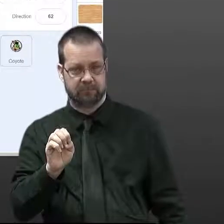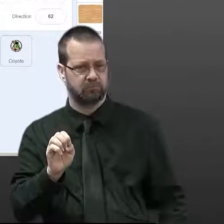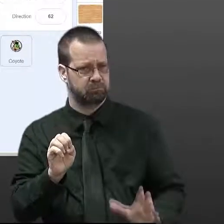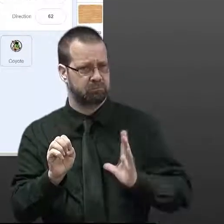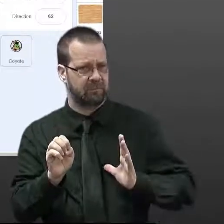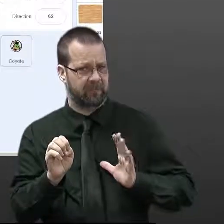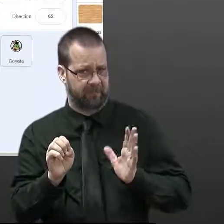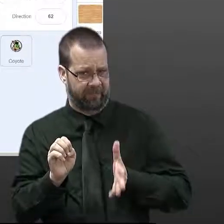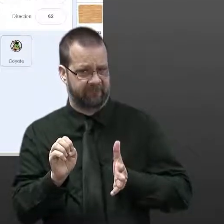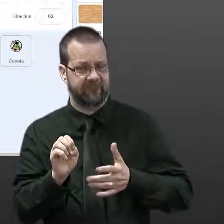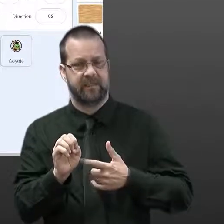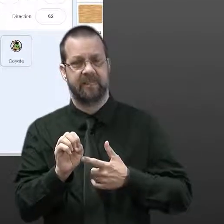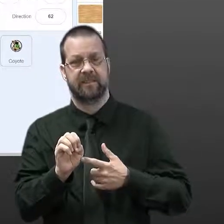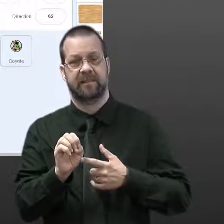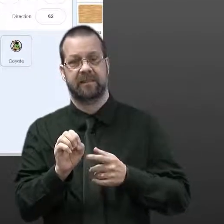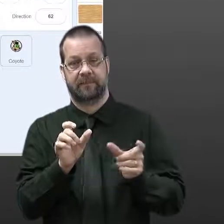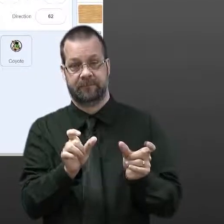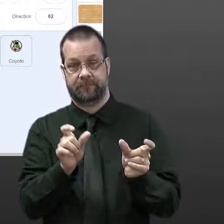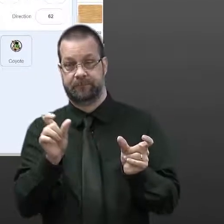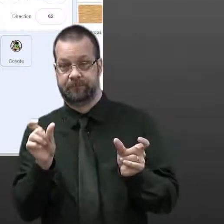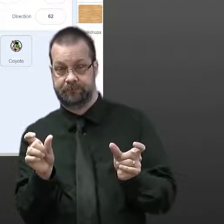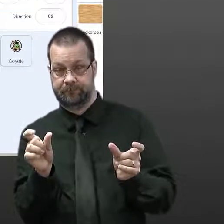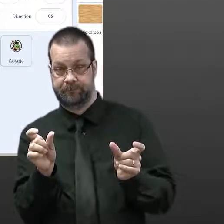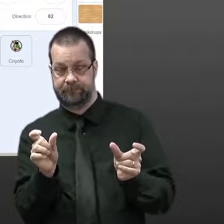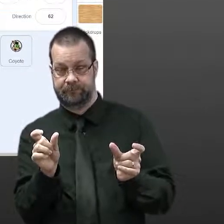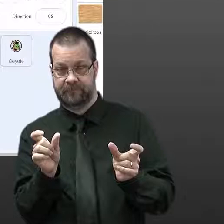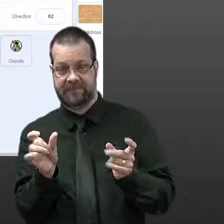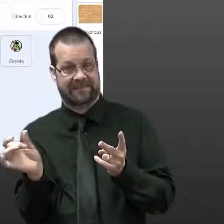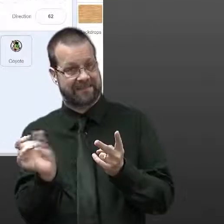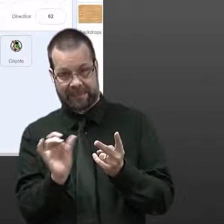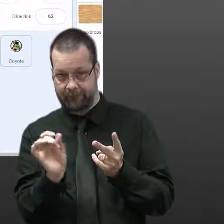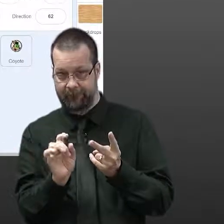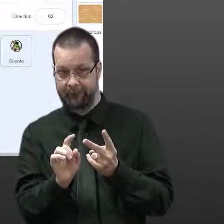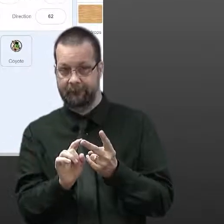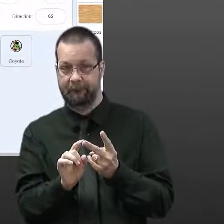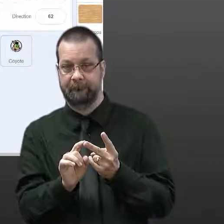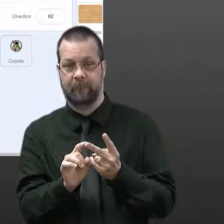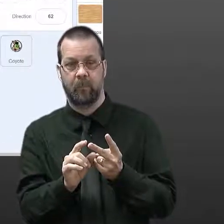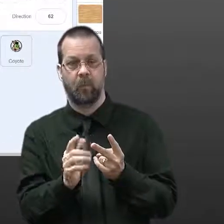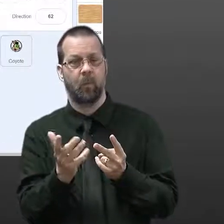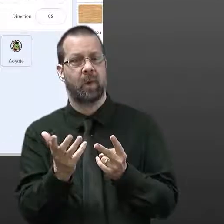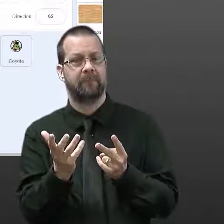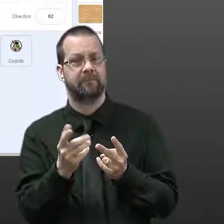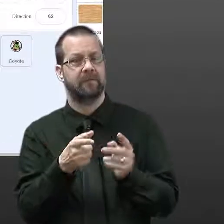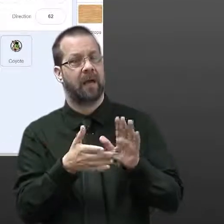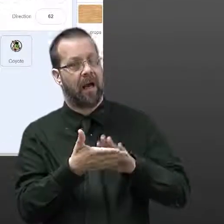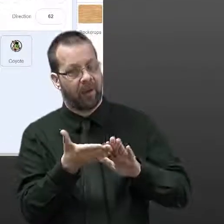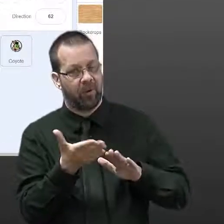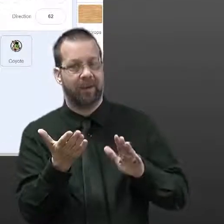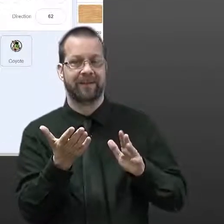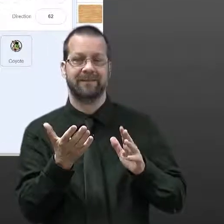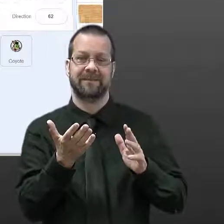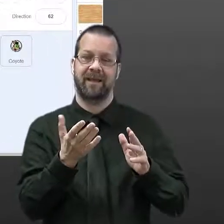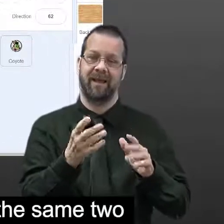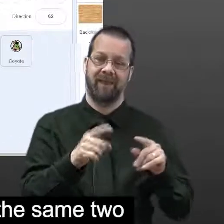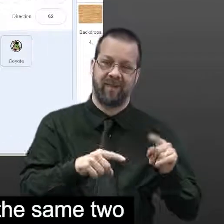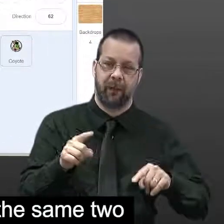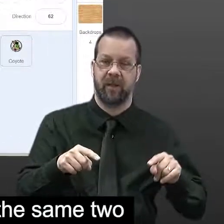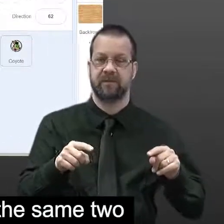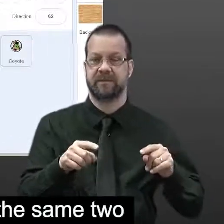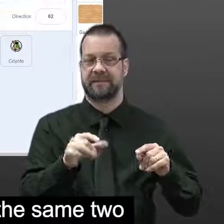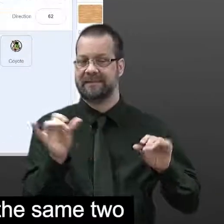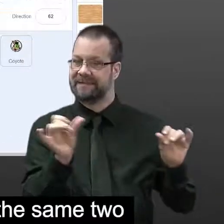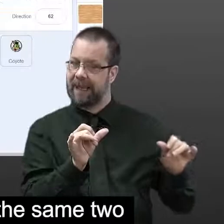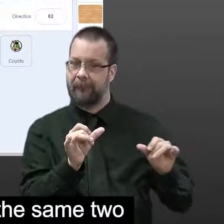as space. And then the other thing that we're going to be checking for is this same exact thing. So one thing that you can do here, you can go